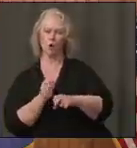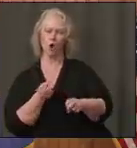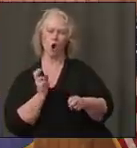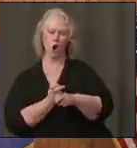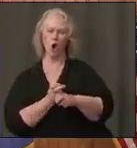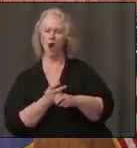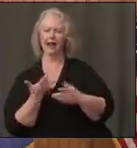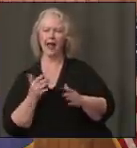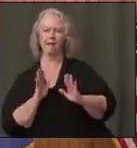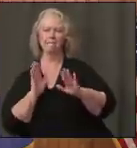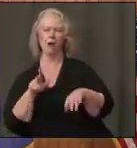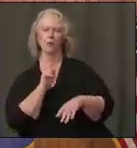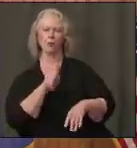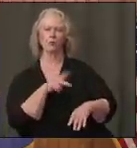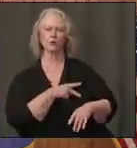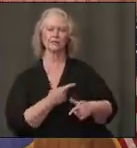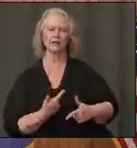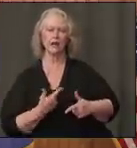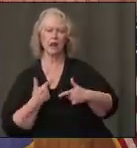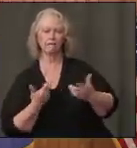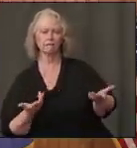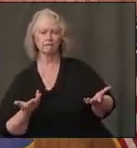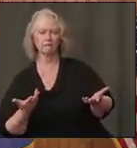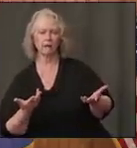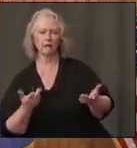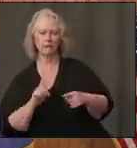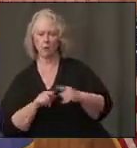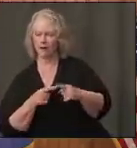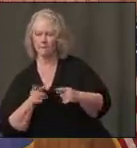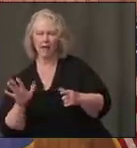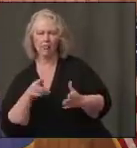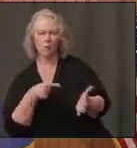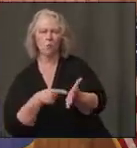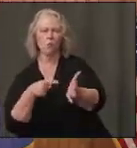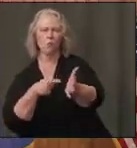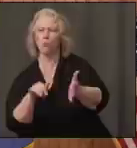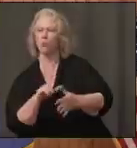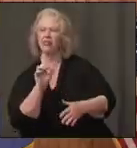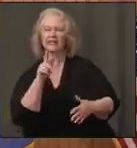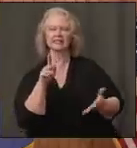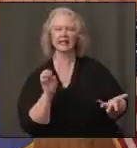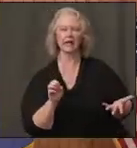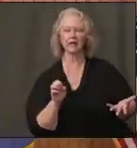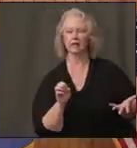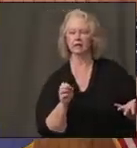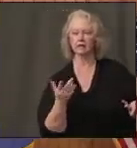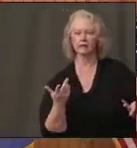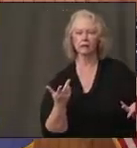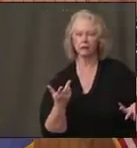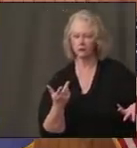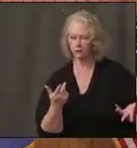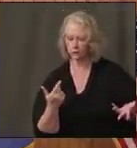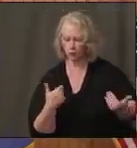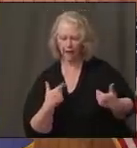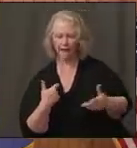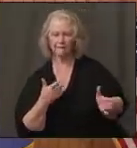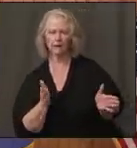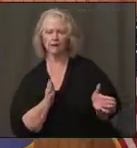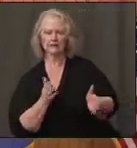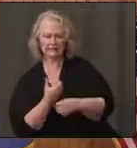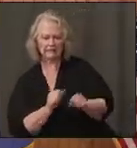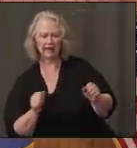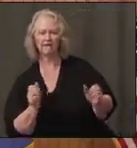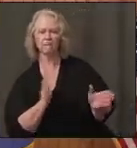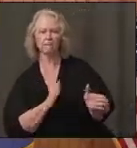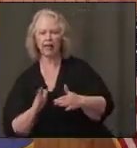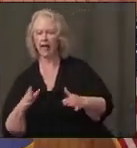personal life obligations as well. But what about the obligation to the state to have, and to the people of the state to have a safe reopening plan and a steady